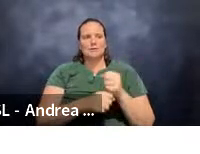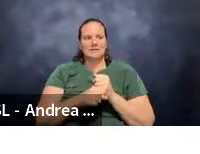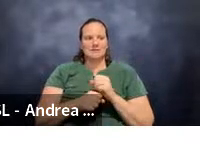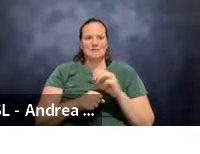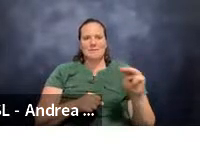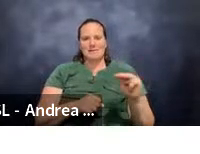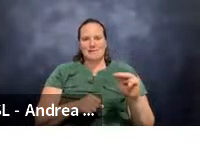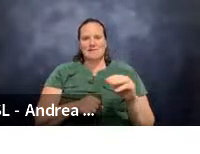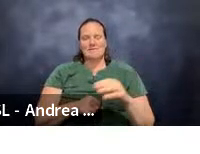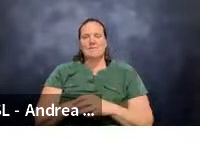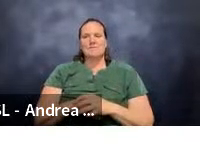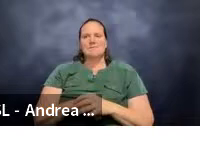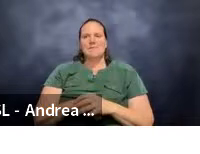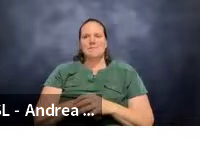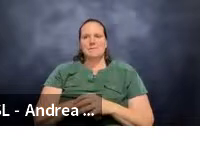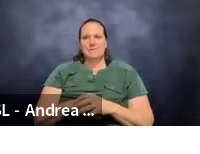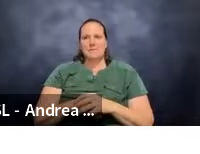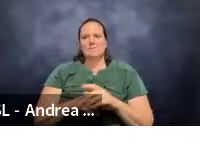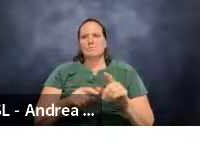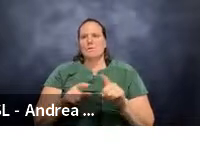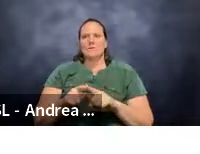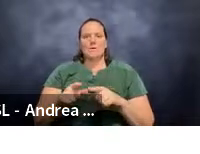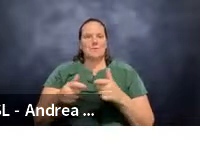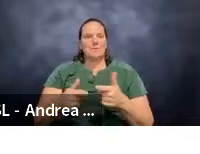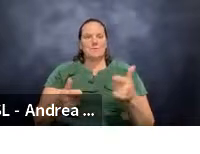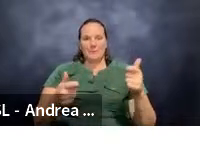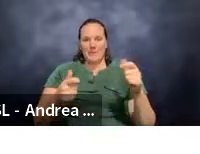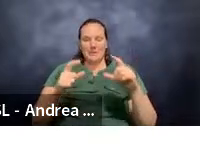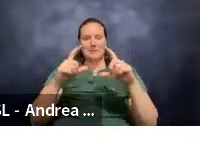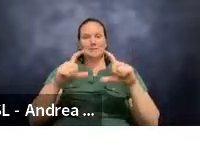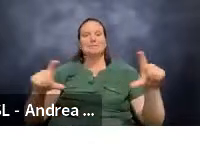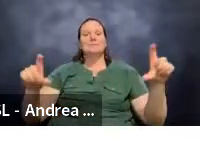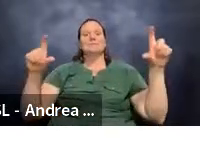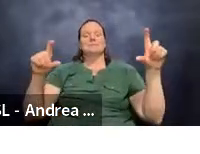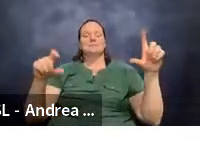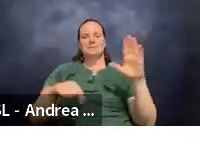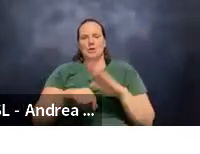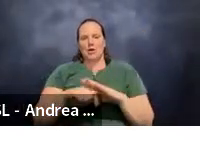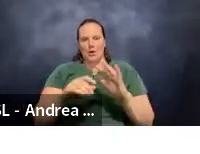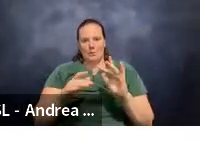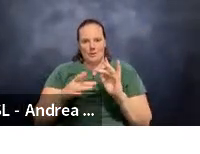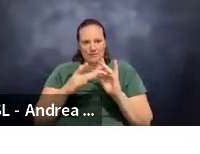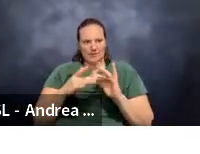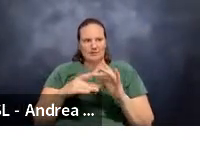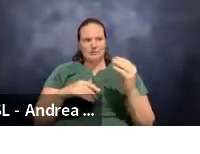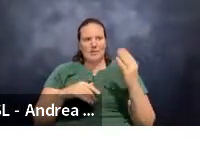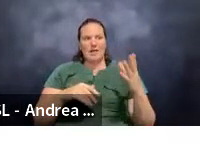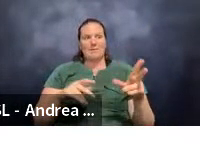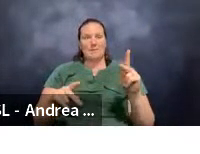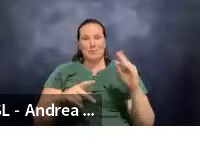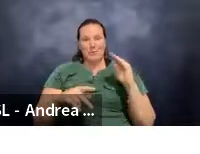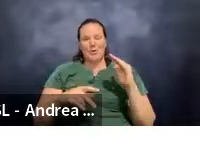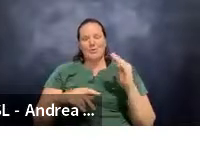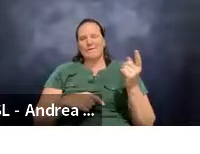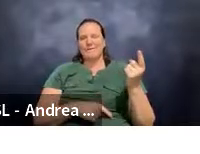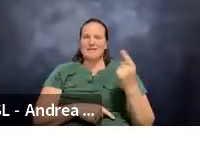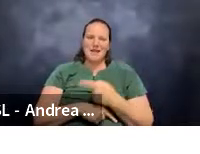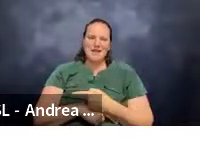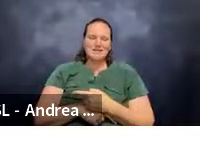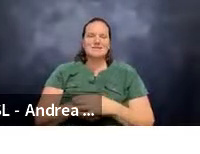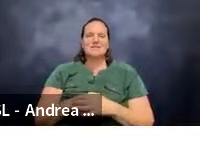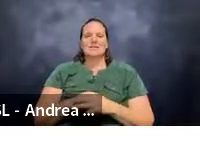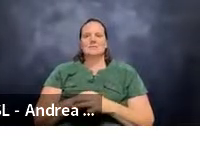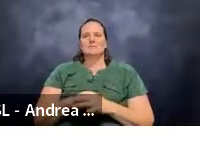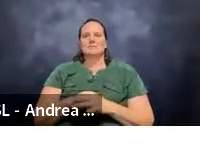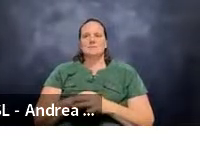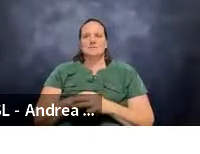Monday. We also put a big banner on our website to let people know we have dates. And